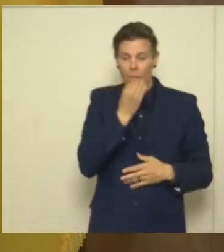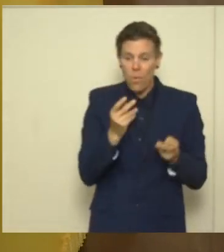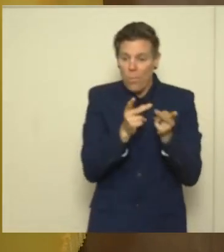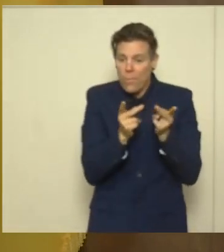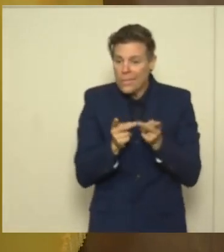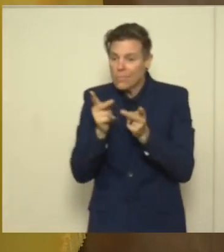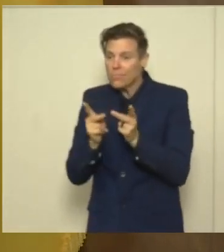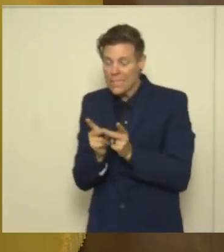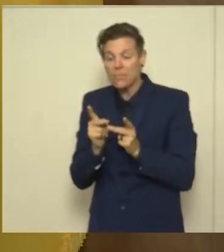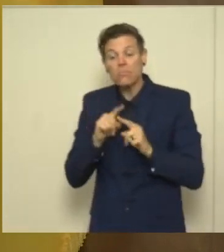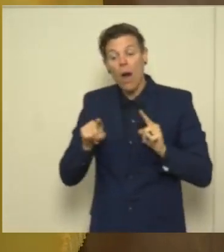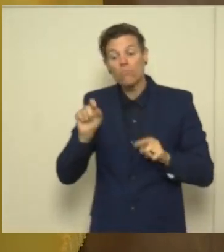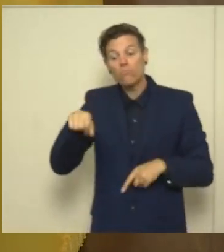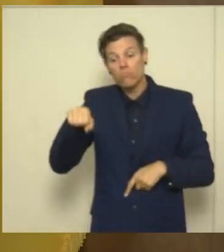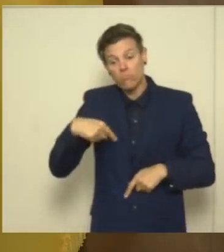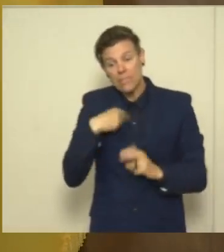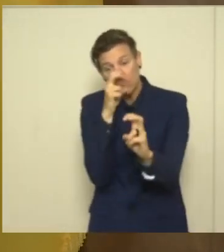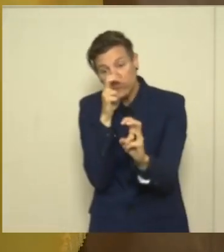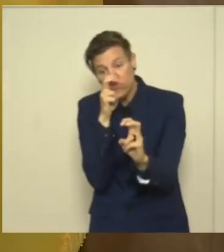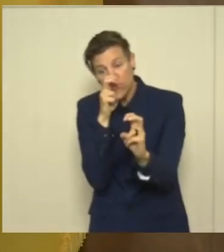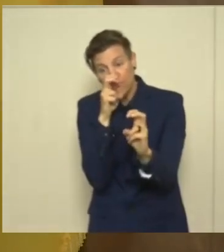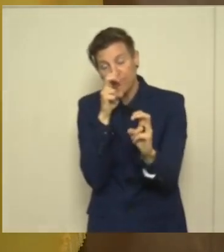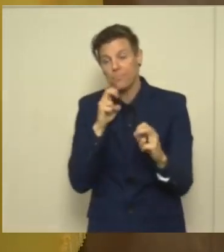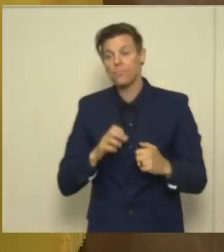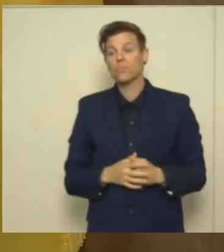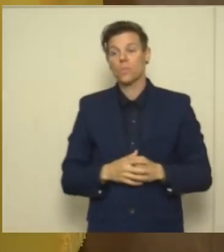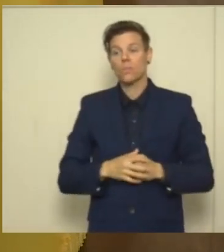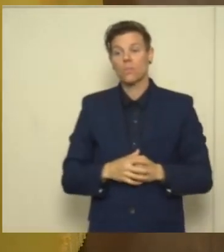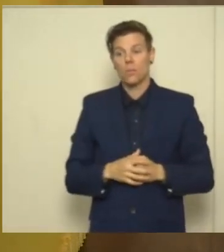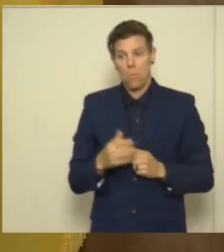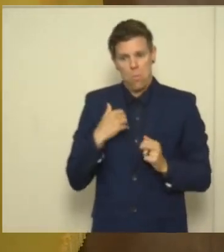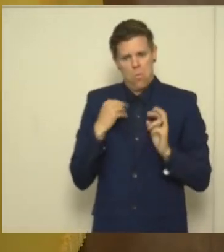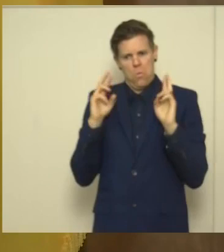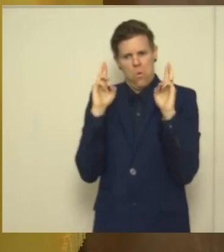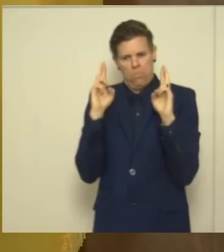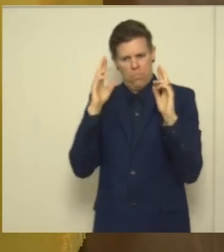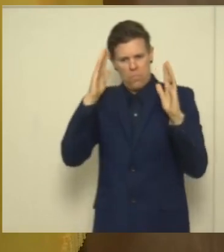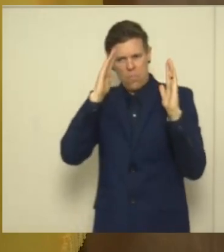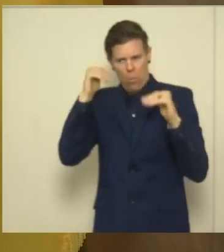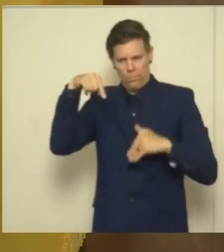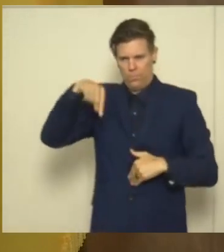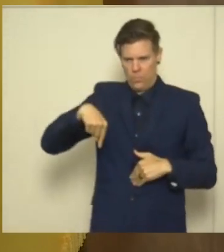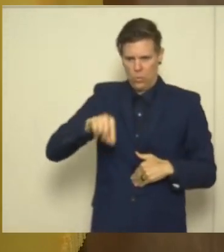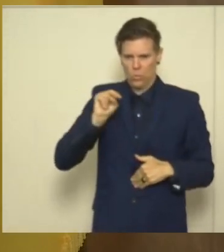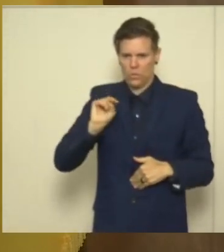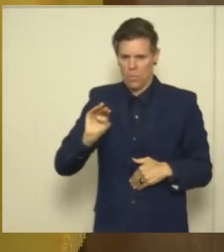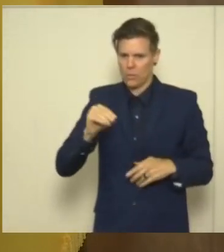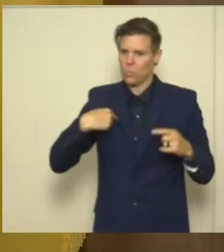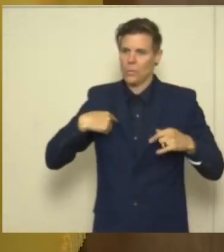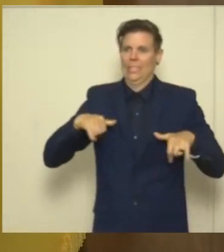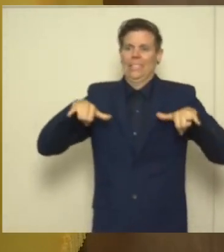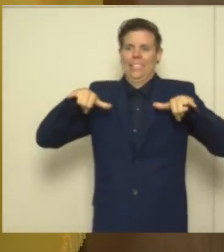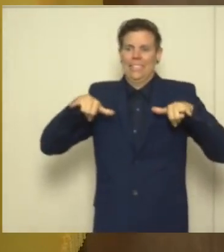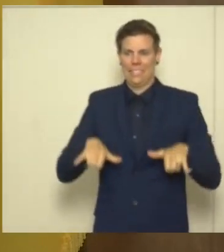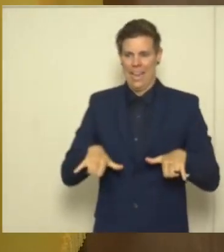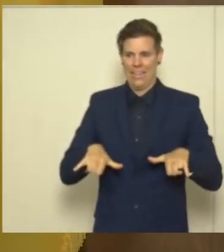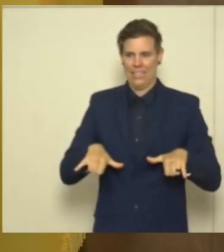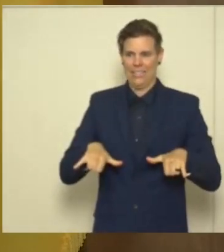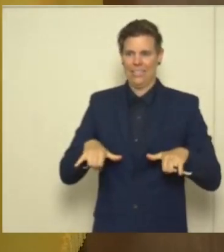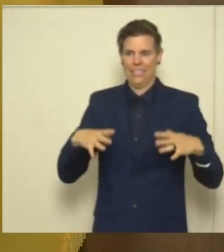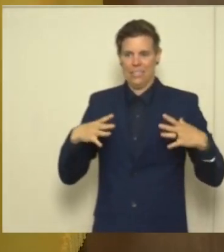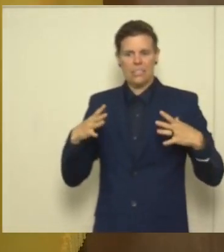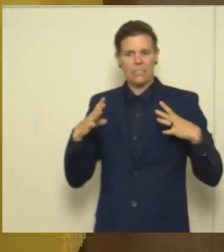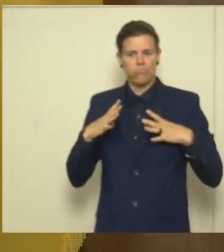that more New Mexicans are interested in staycations and supporting safely our hospitality industry. And so Oregon and